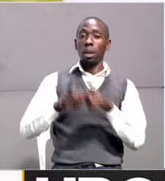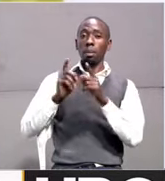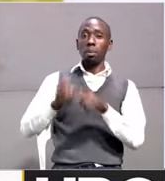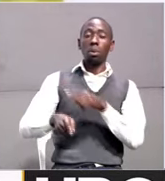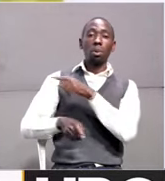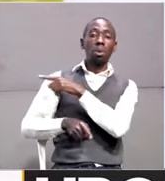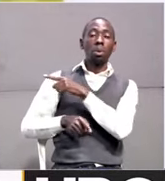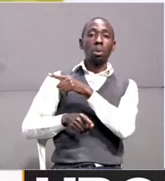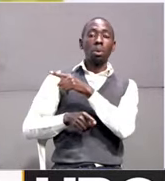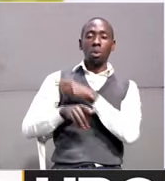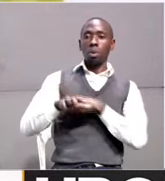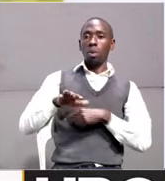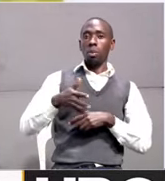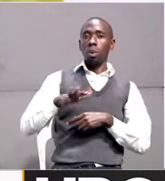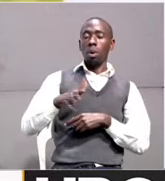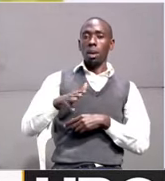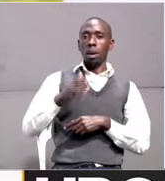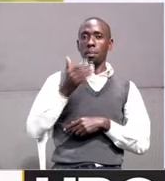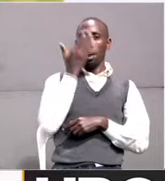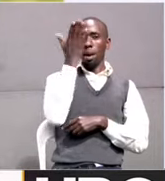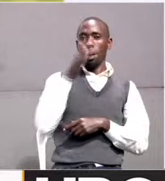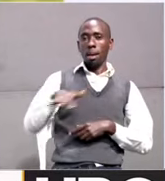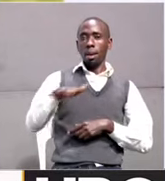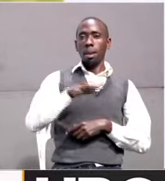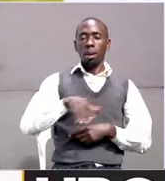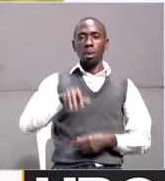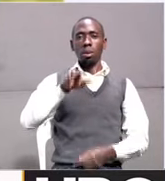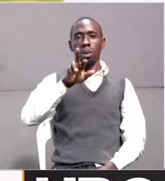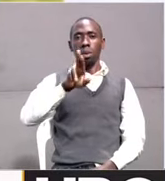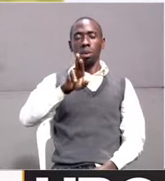in Mbarara area, the Ruzi.